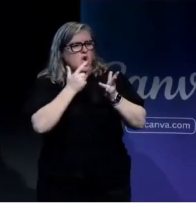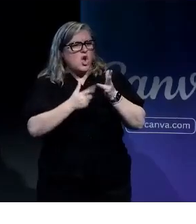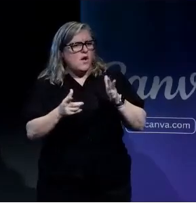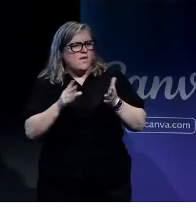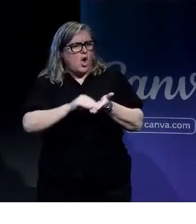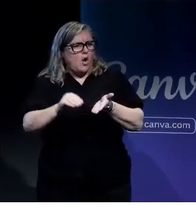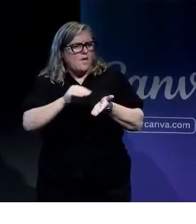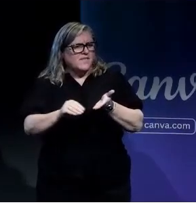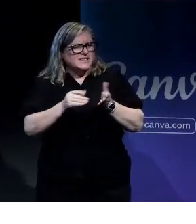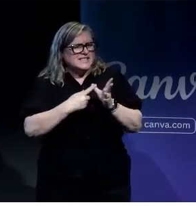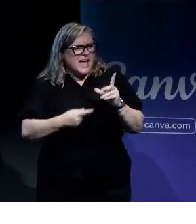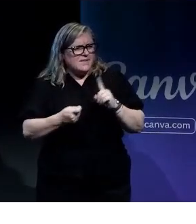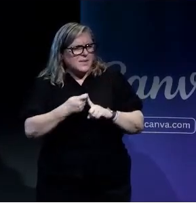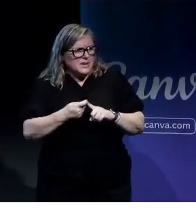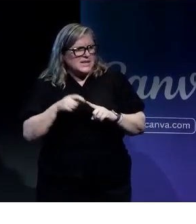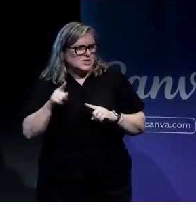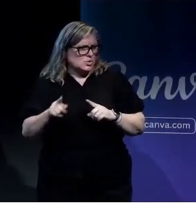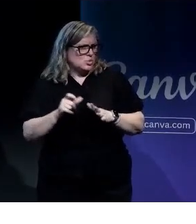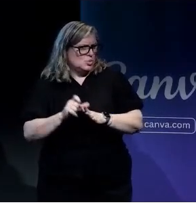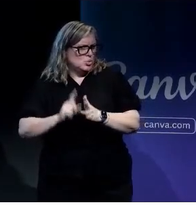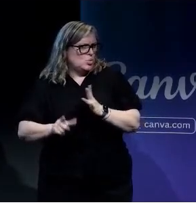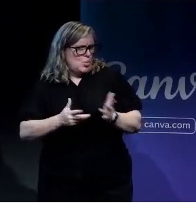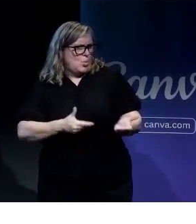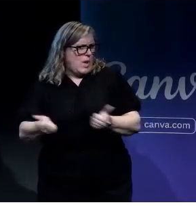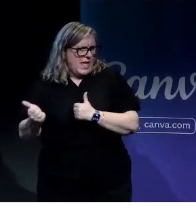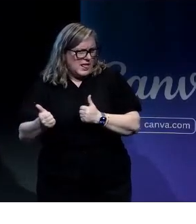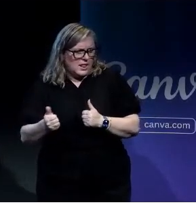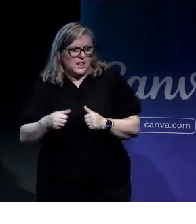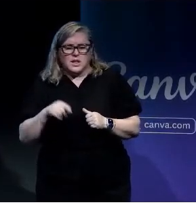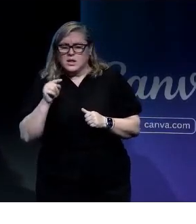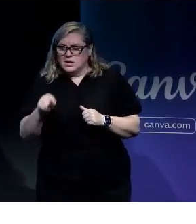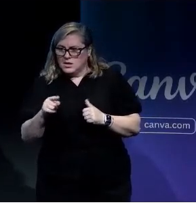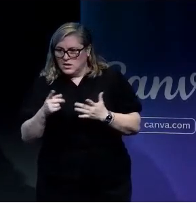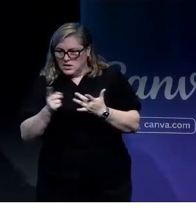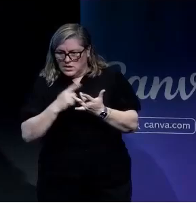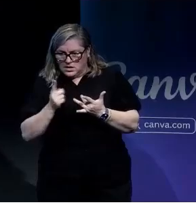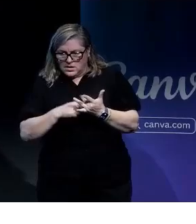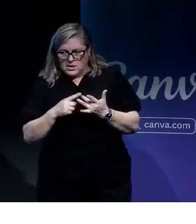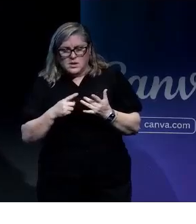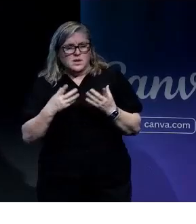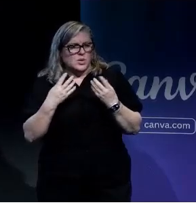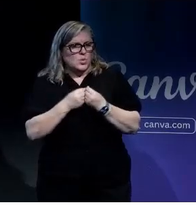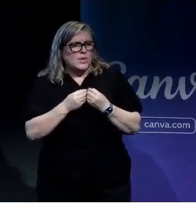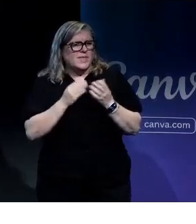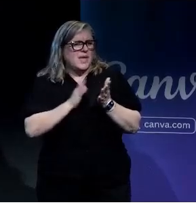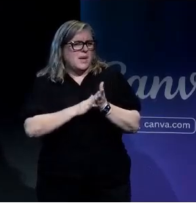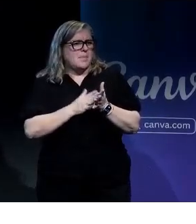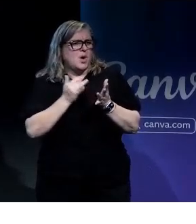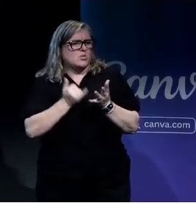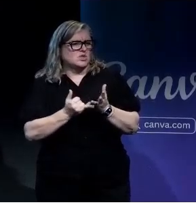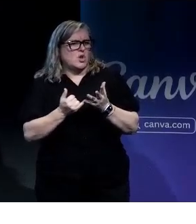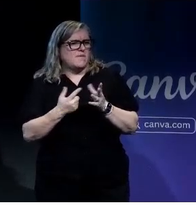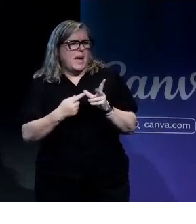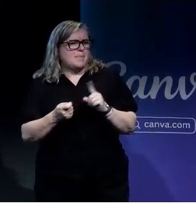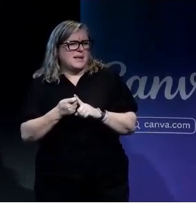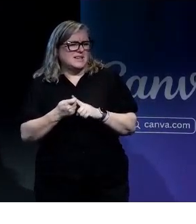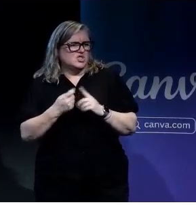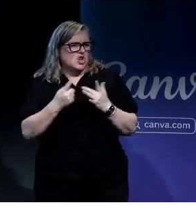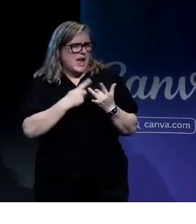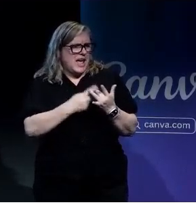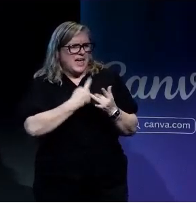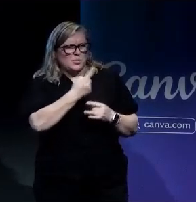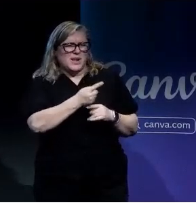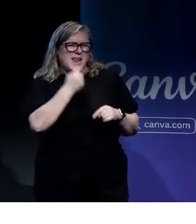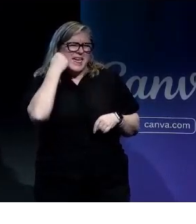actually does this very well, and you can integrate it with other Microsoft applications. And I think this is their task